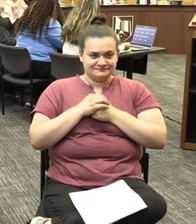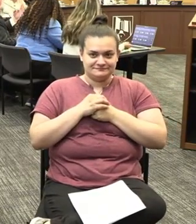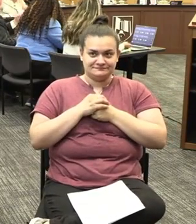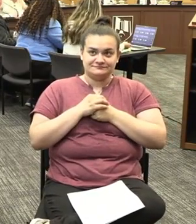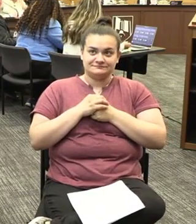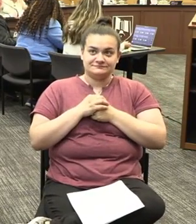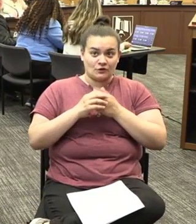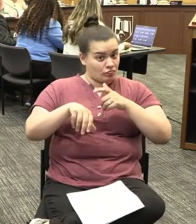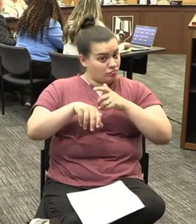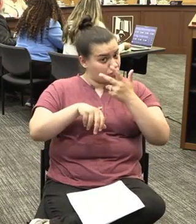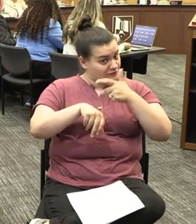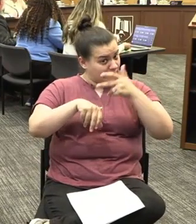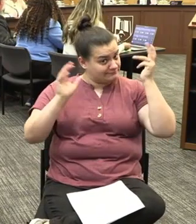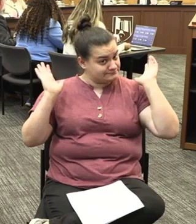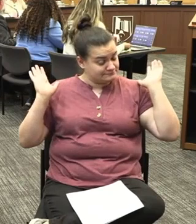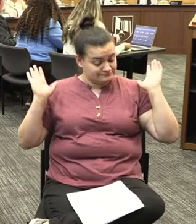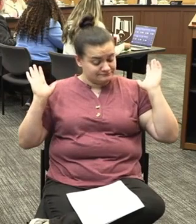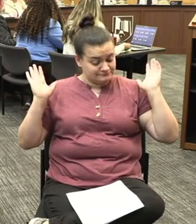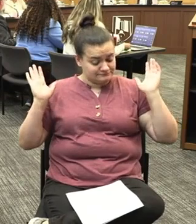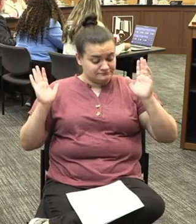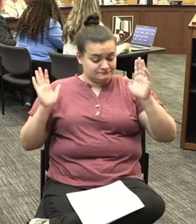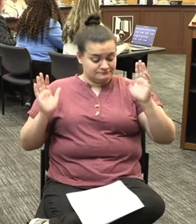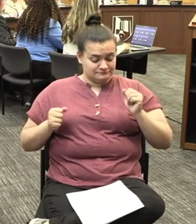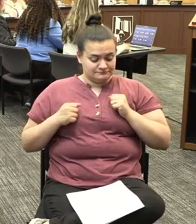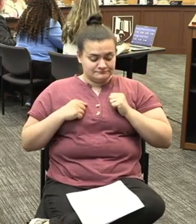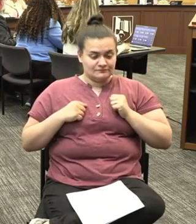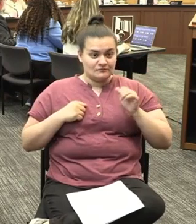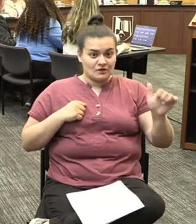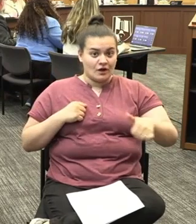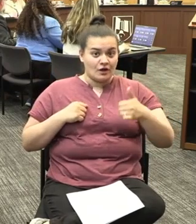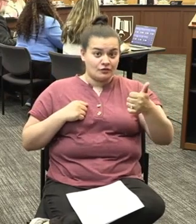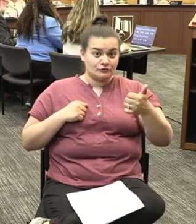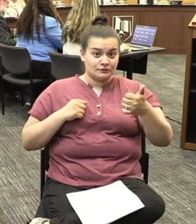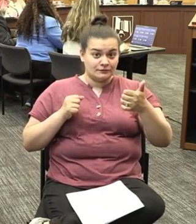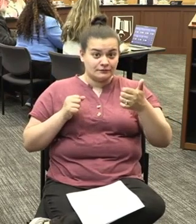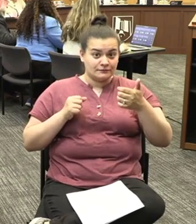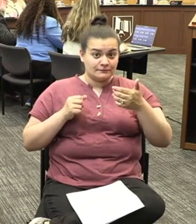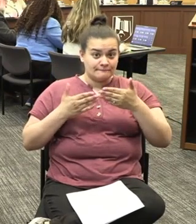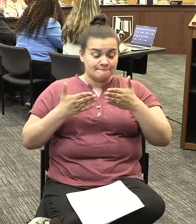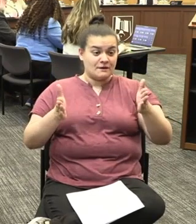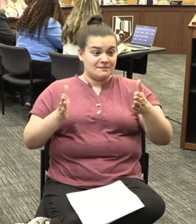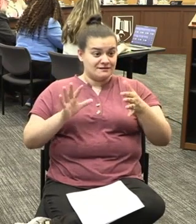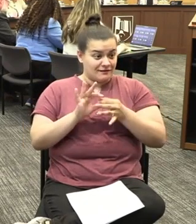3 times. Okay, board, do you have, no, is there any other public comments?